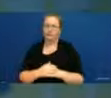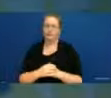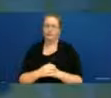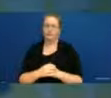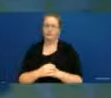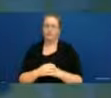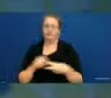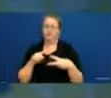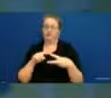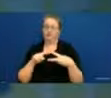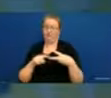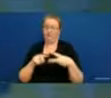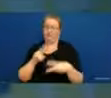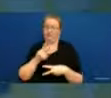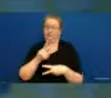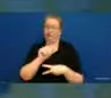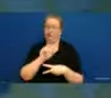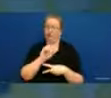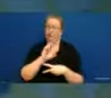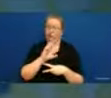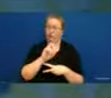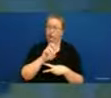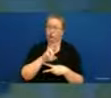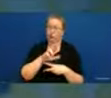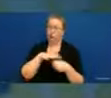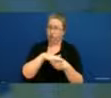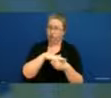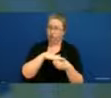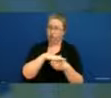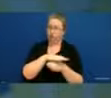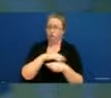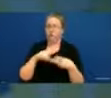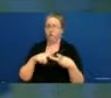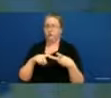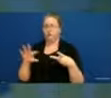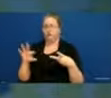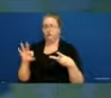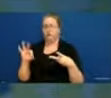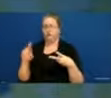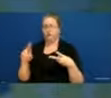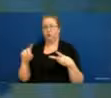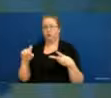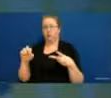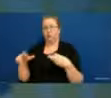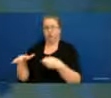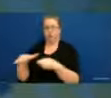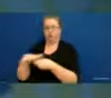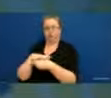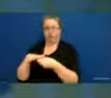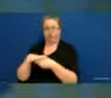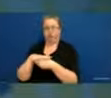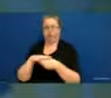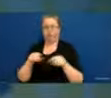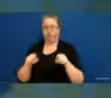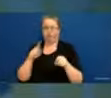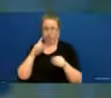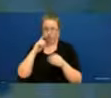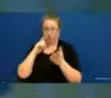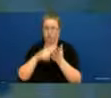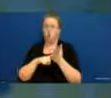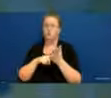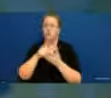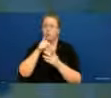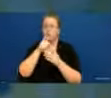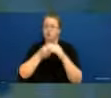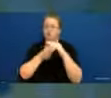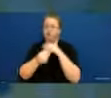Vancouver coastal and Fraser Health regions. And this is reflected again in a dramatic increase in our numbers of hospitalizations and